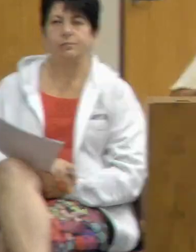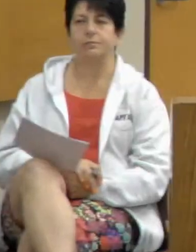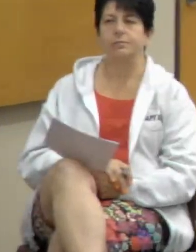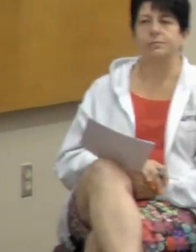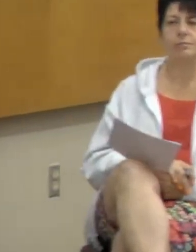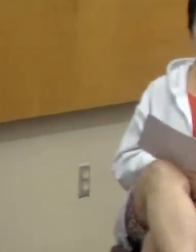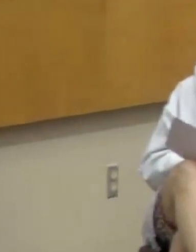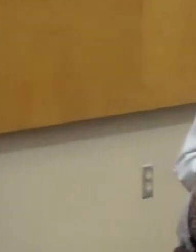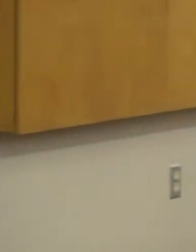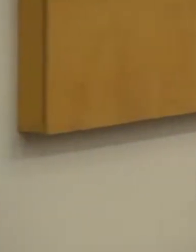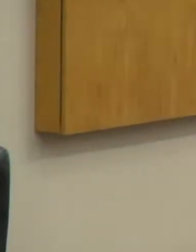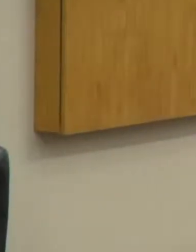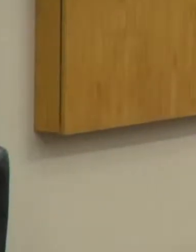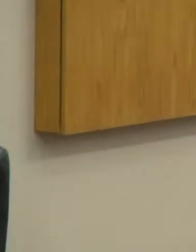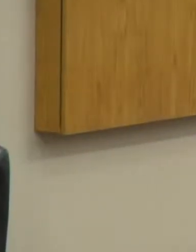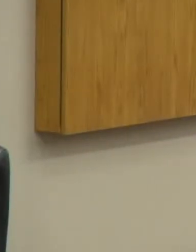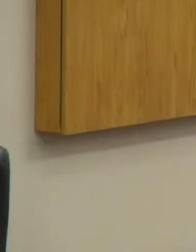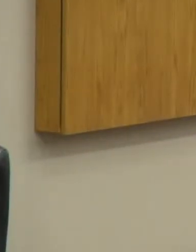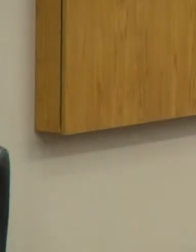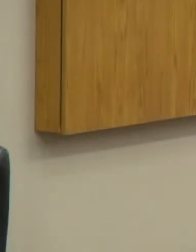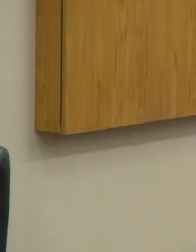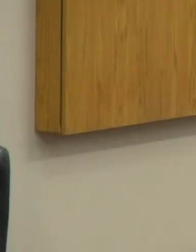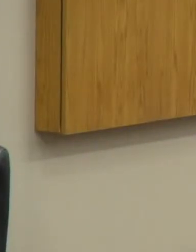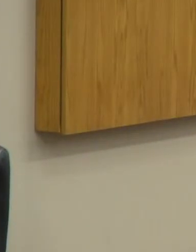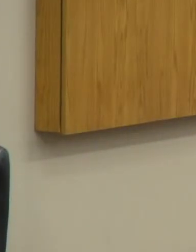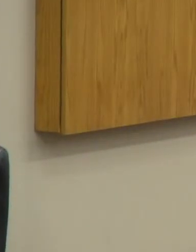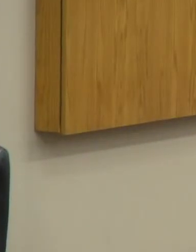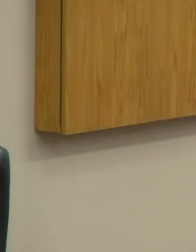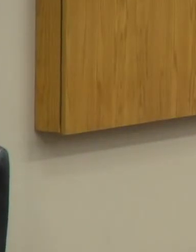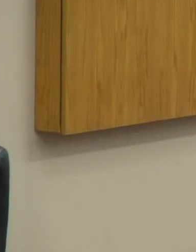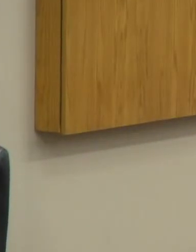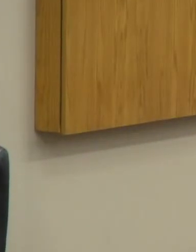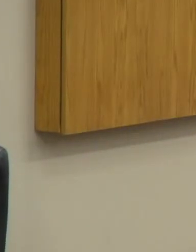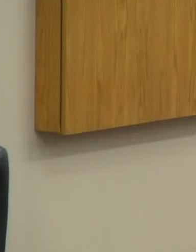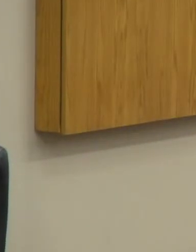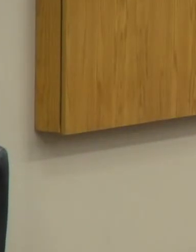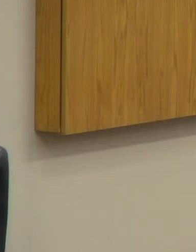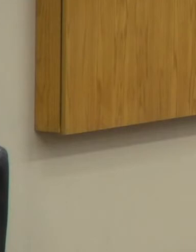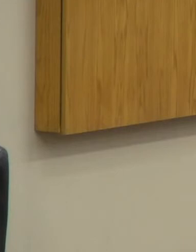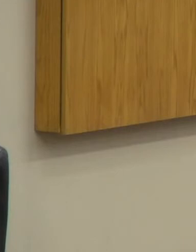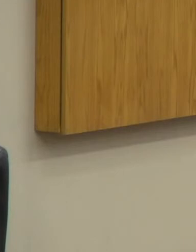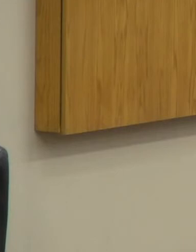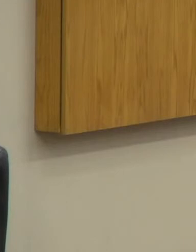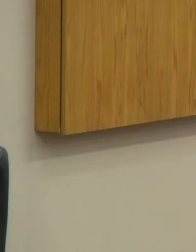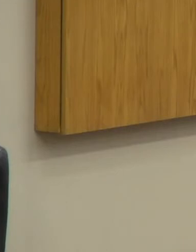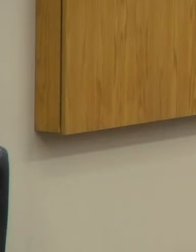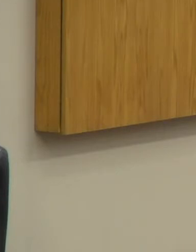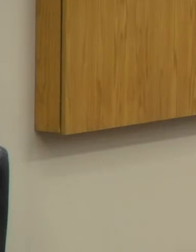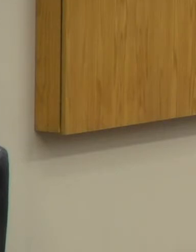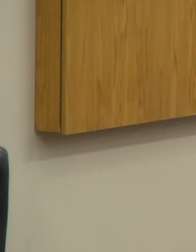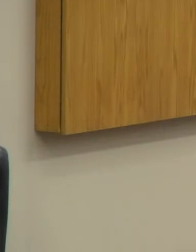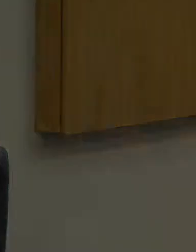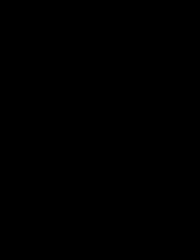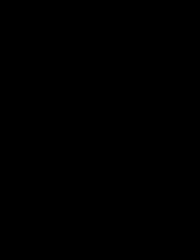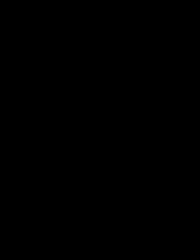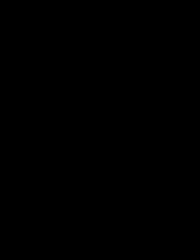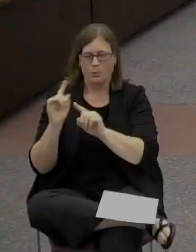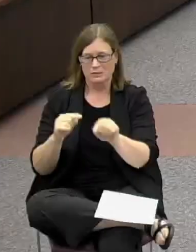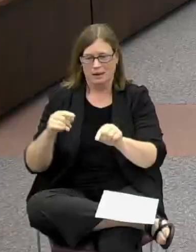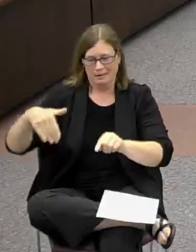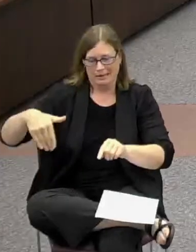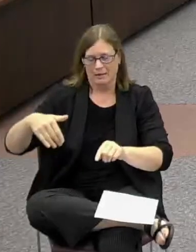than 2 minutes, and that direct your comments to the board, not to the audience. And again, typically the board did not respond back at